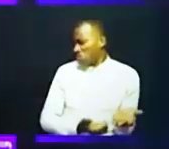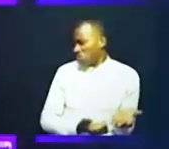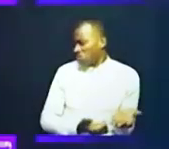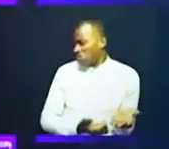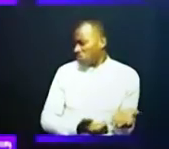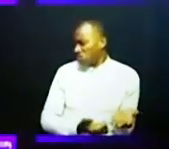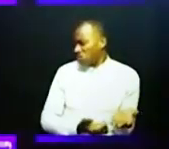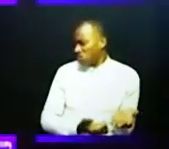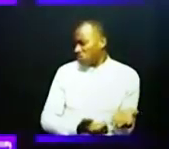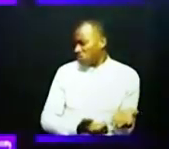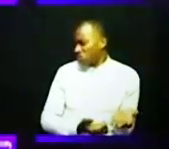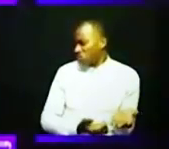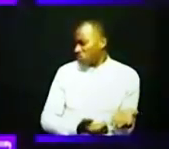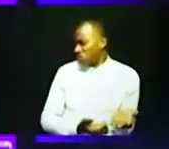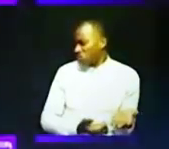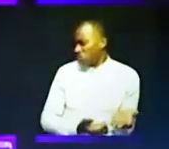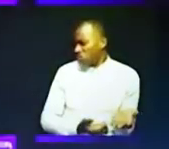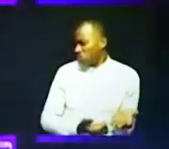Mm-hmm.